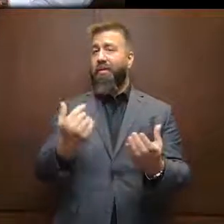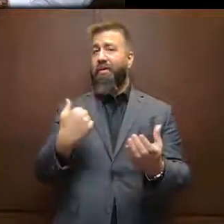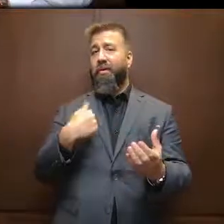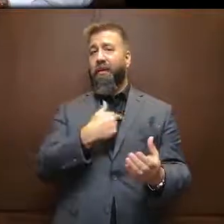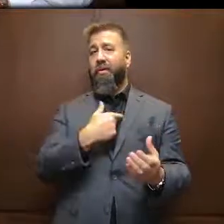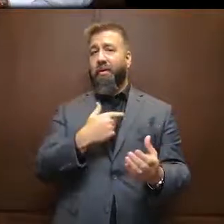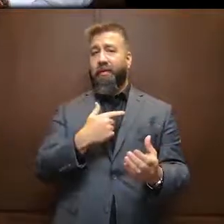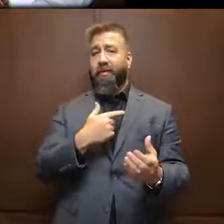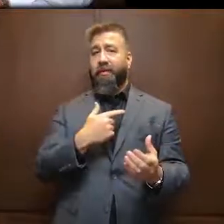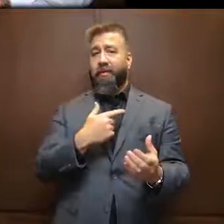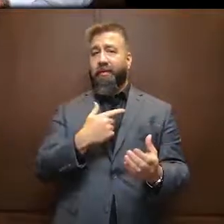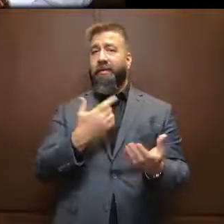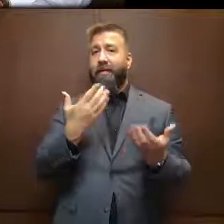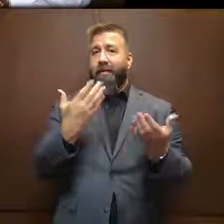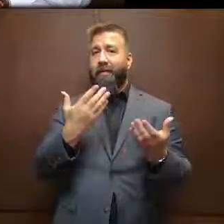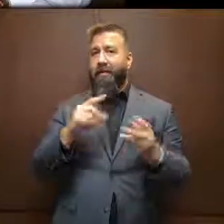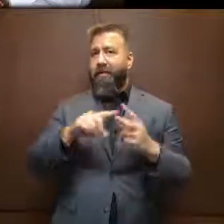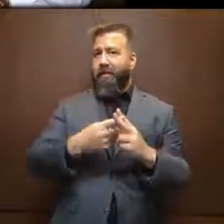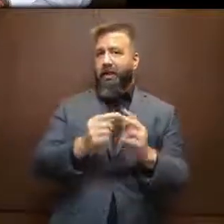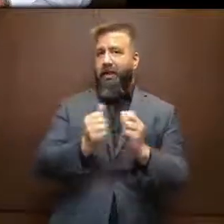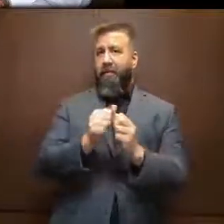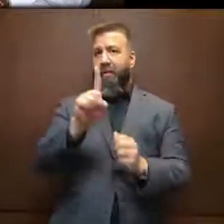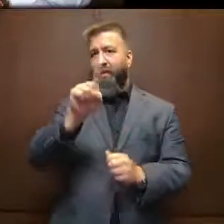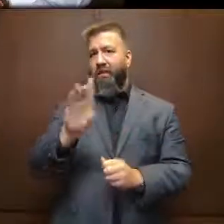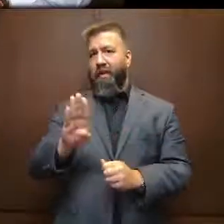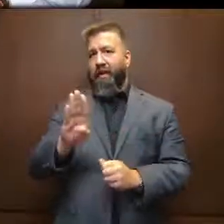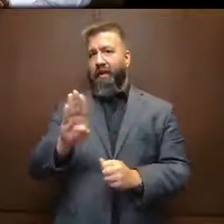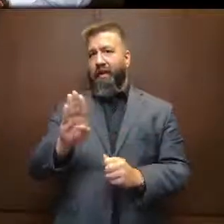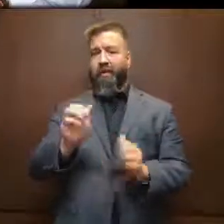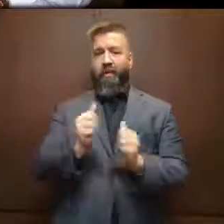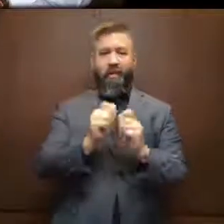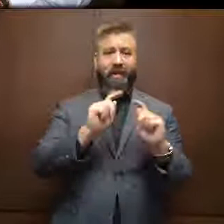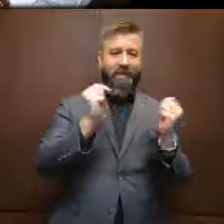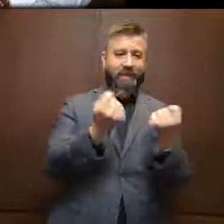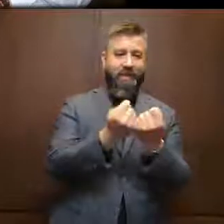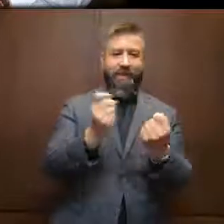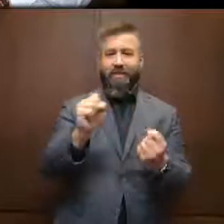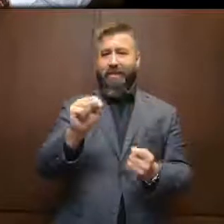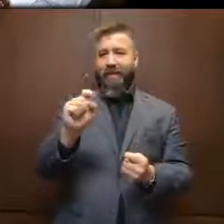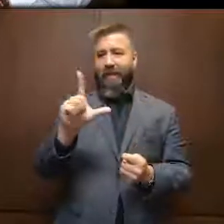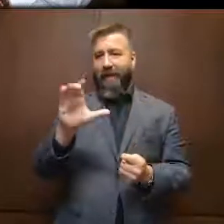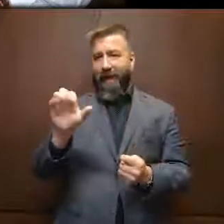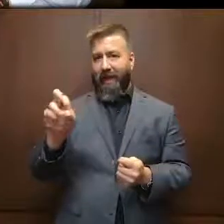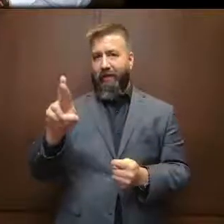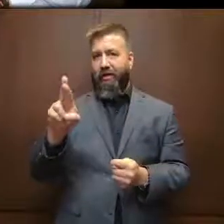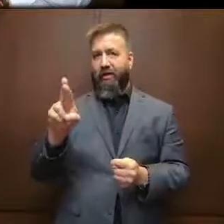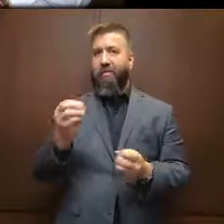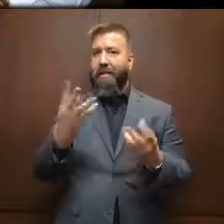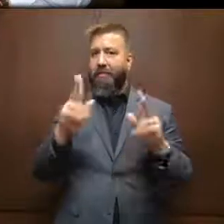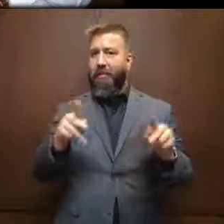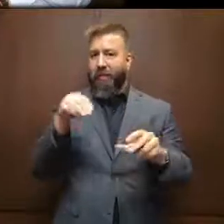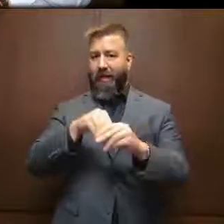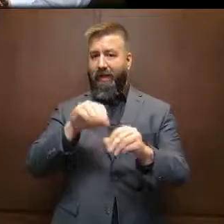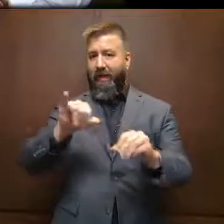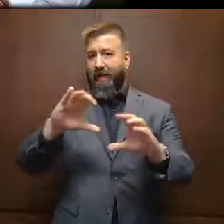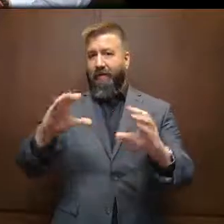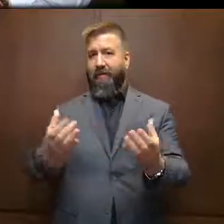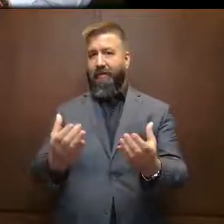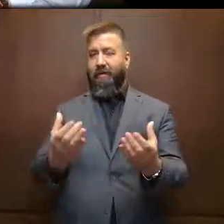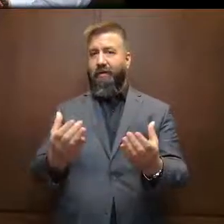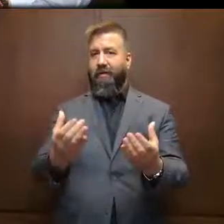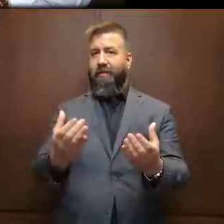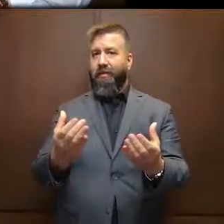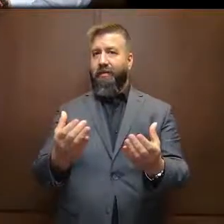getting to in 1B. That's where a lot of Team St. Clair, a lot of our watchers are in that category. And it's going to be a